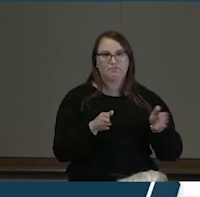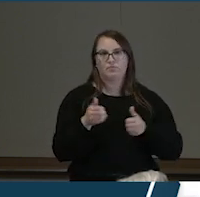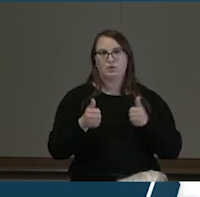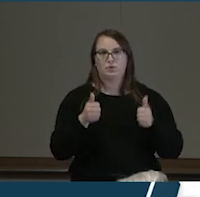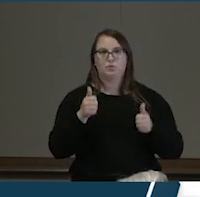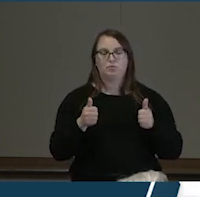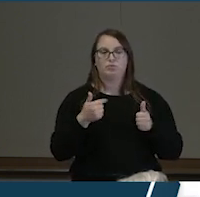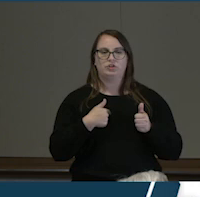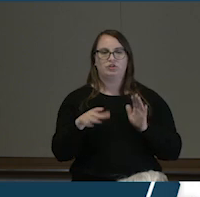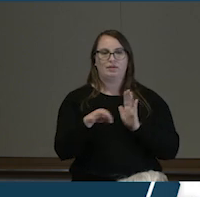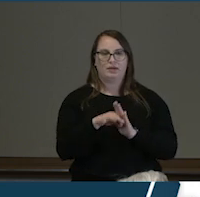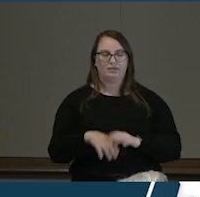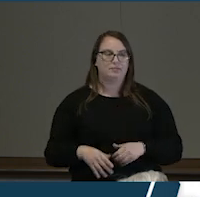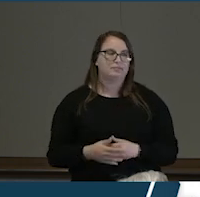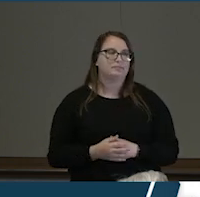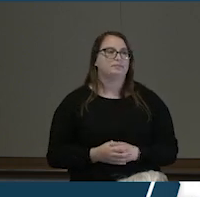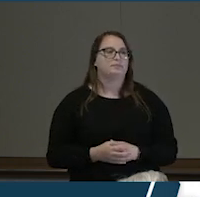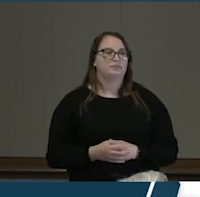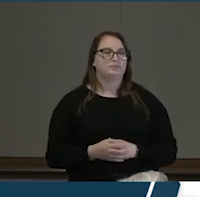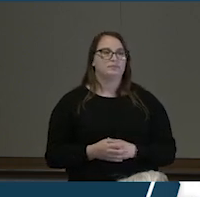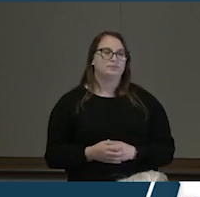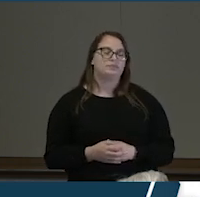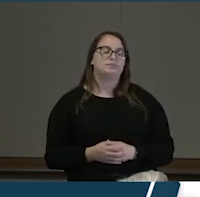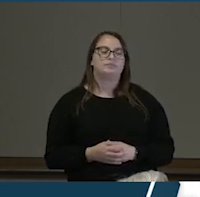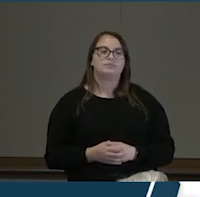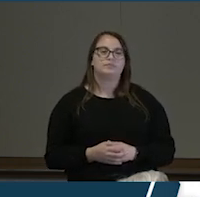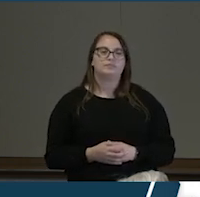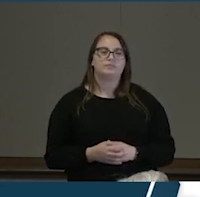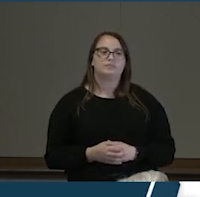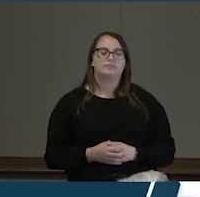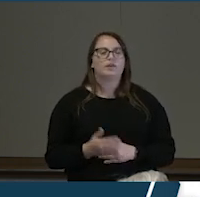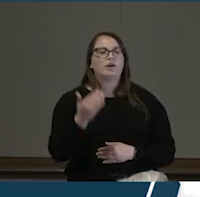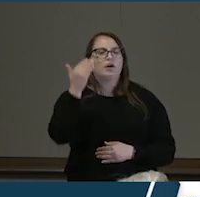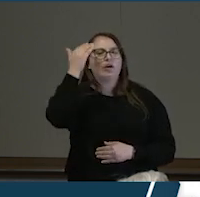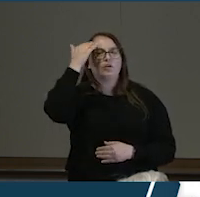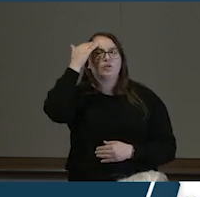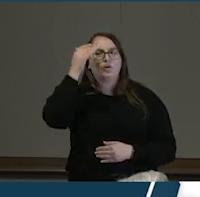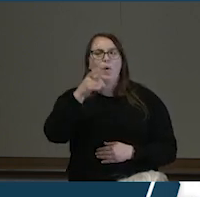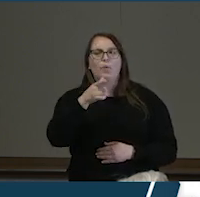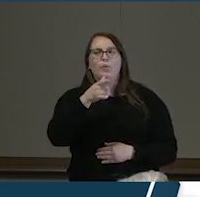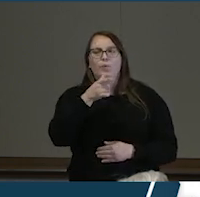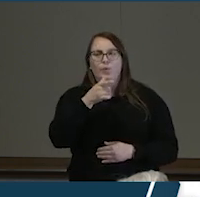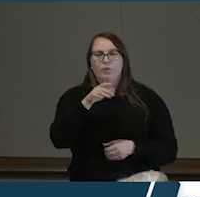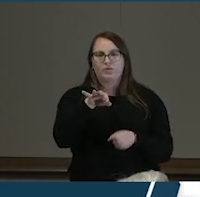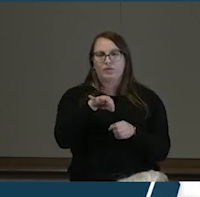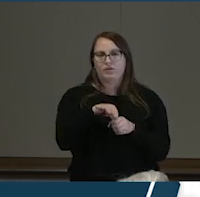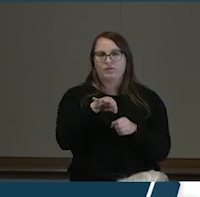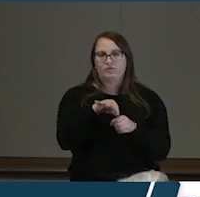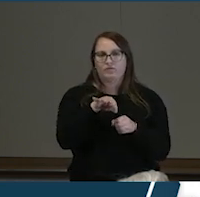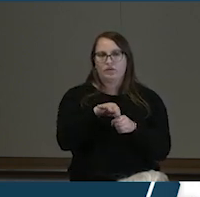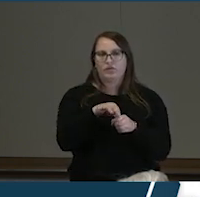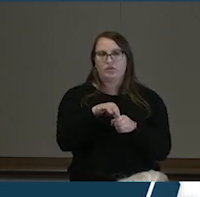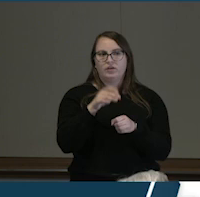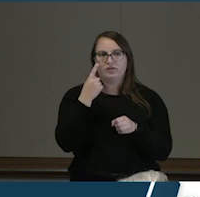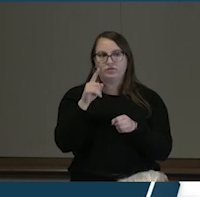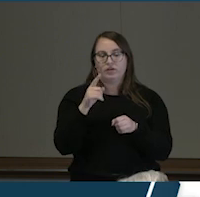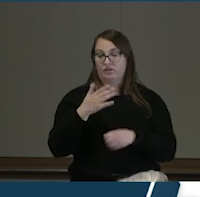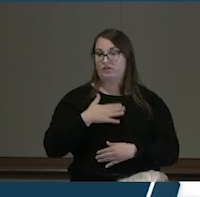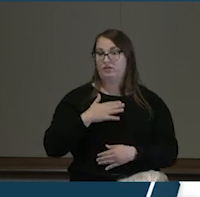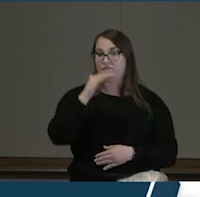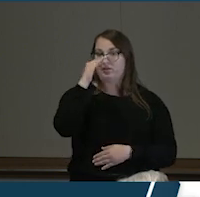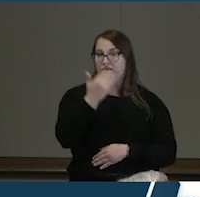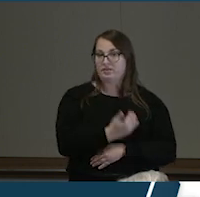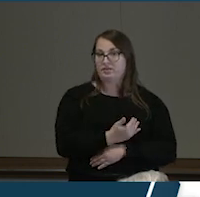so I just know who you're voting for before you get there. My son, who has autism, he's a